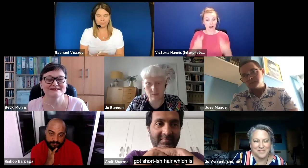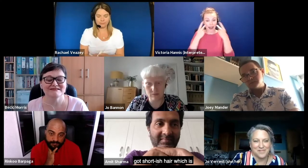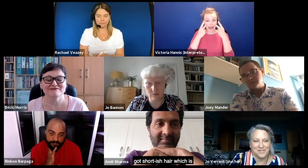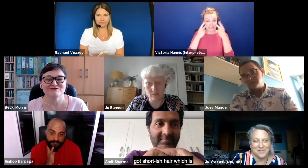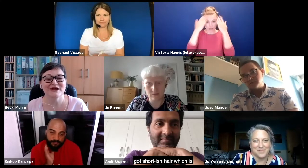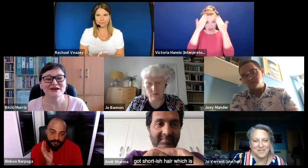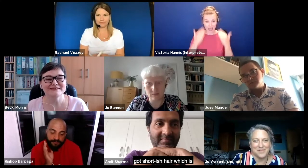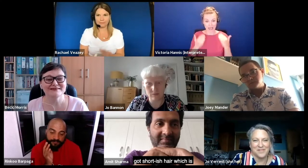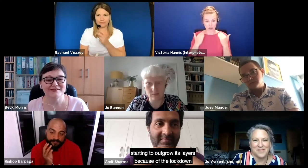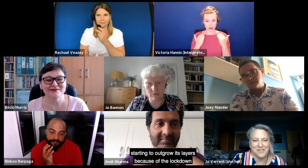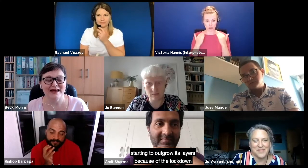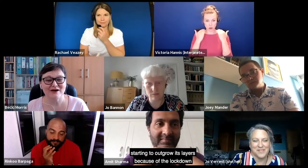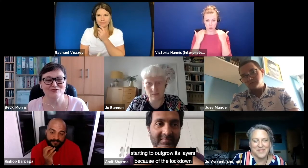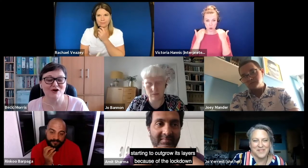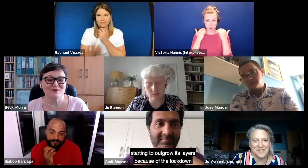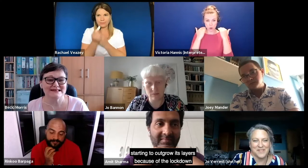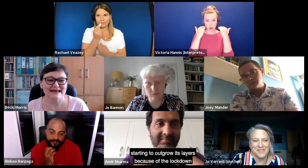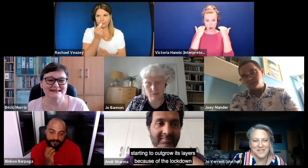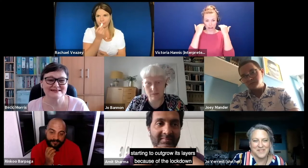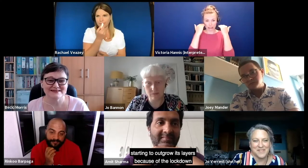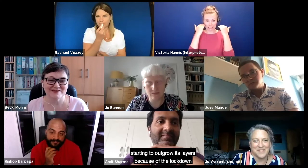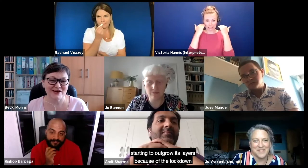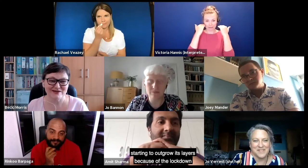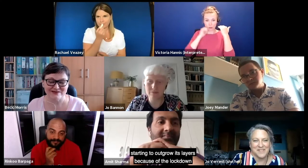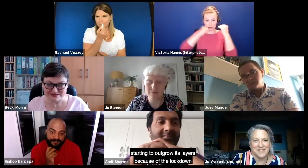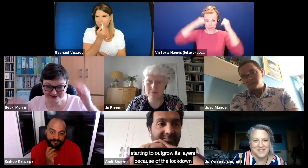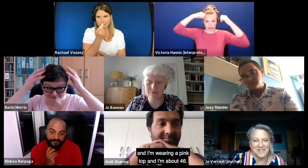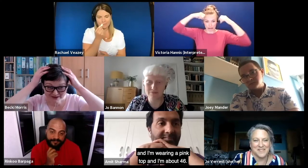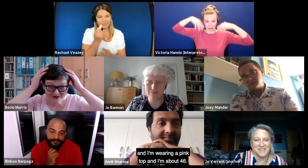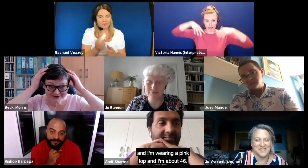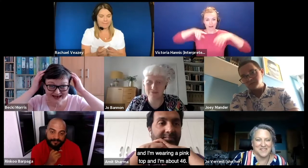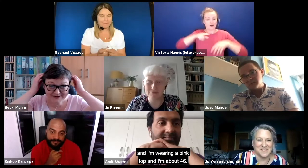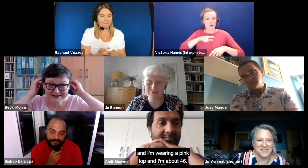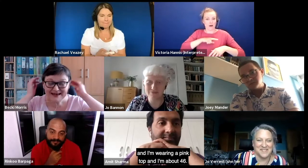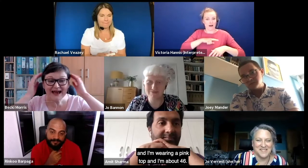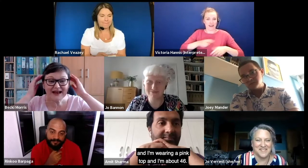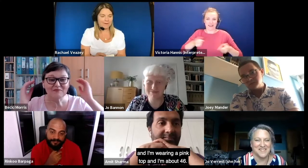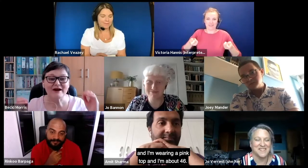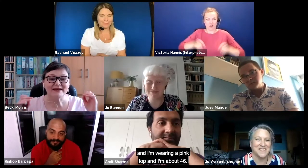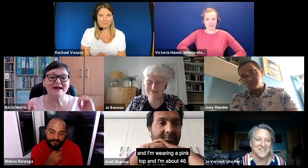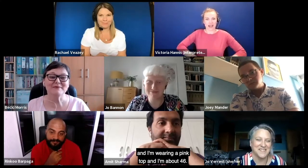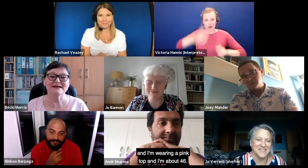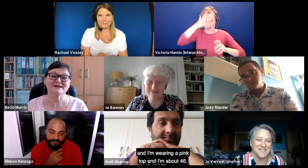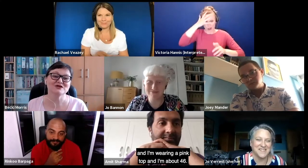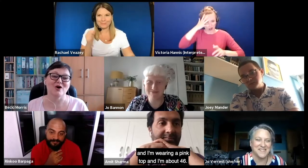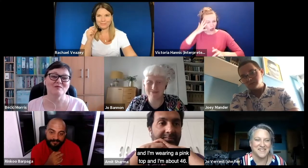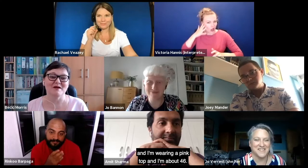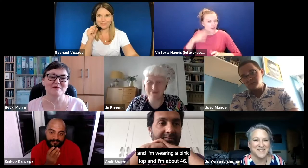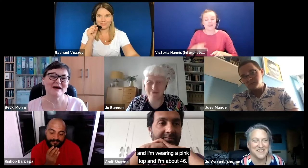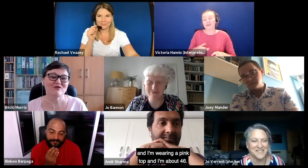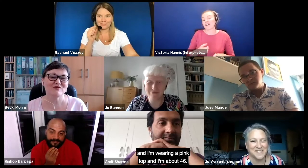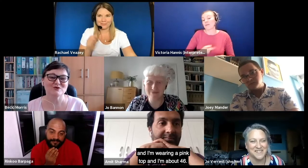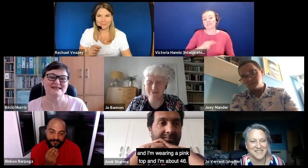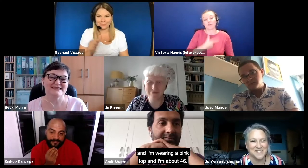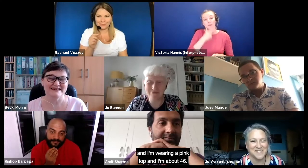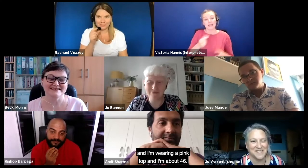is starting to outgrow its layers because of the lockdown, and I'm wearing a pink top and I'm